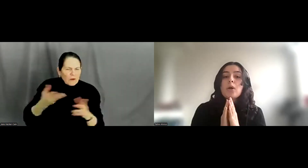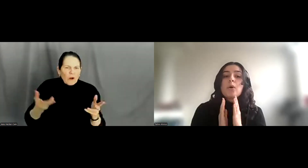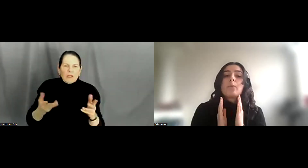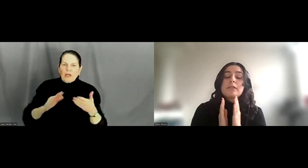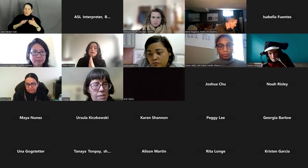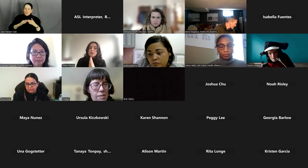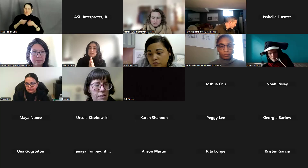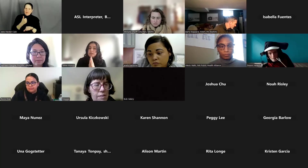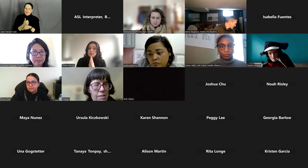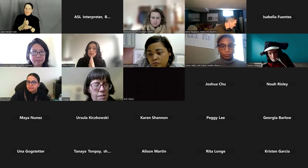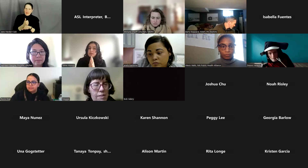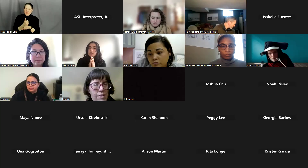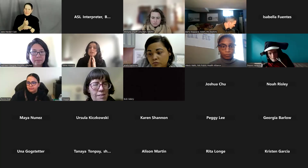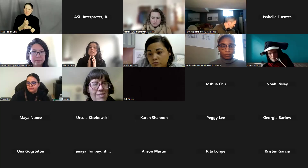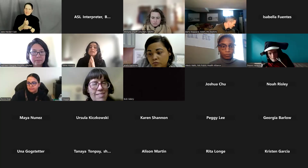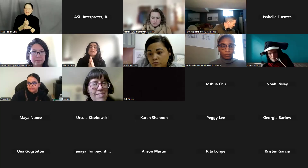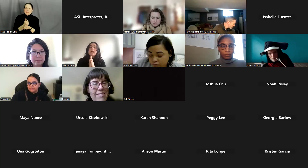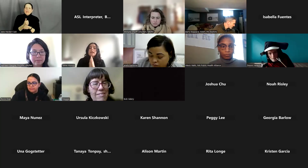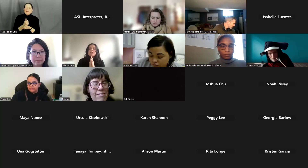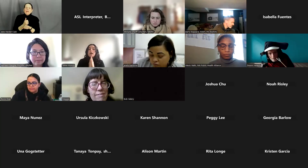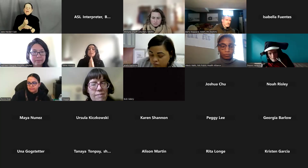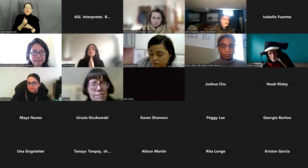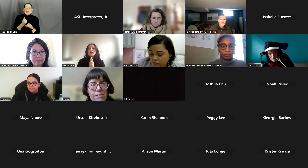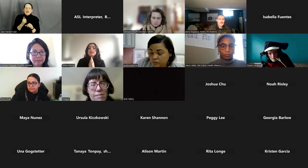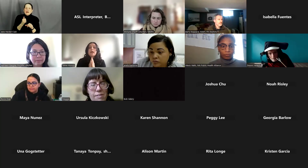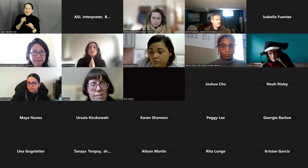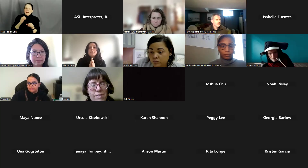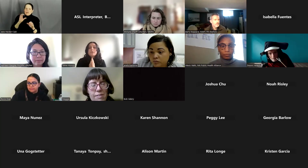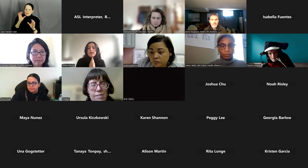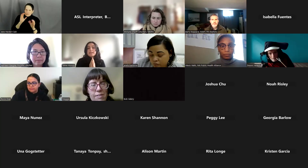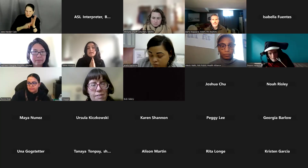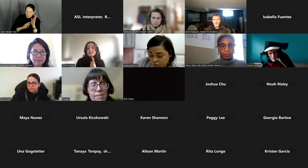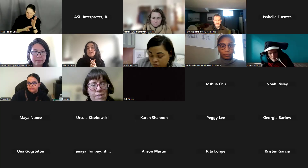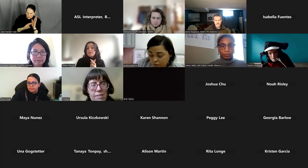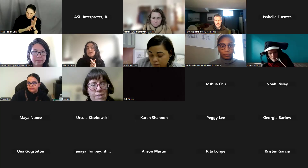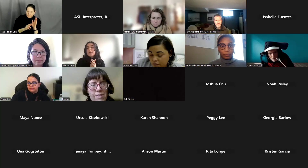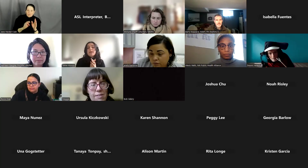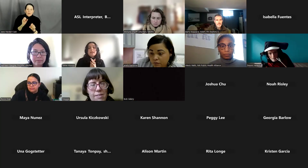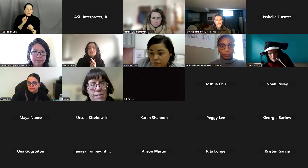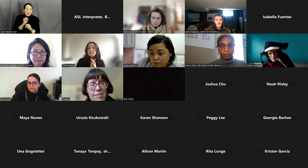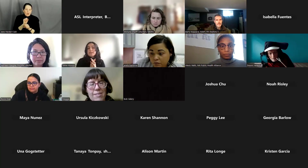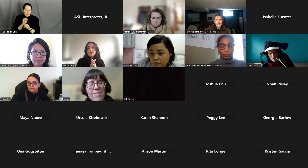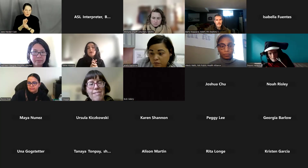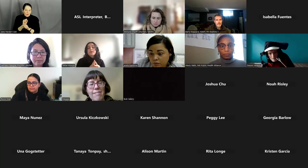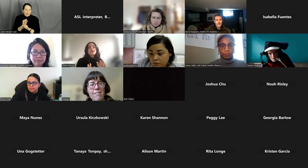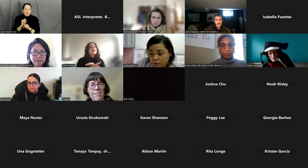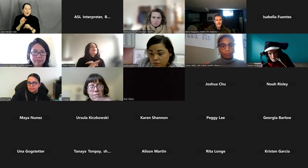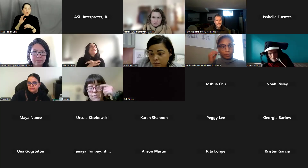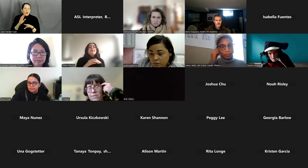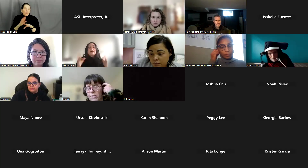community-based participatory research methodologies, and I'm working alongside Dennis Heafy and Maggie Sheets